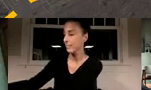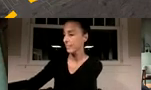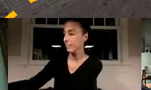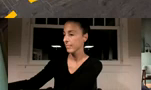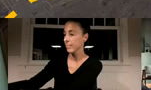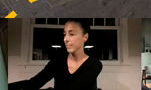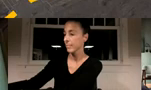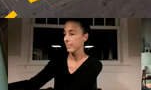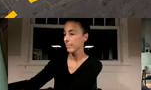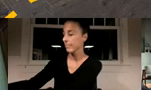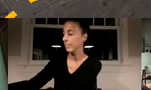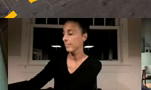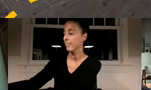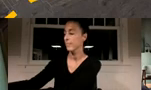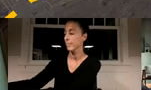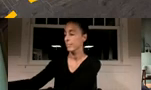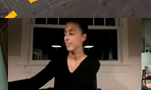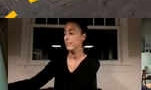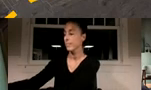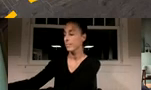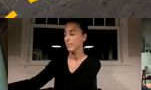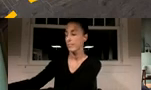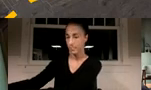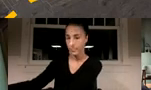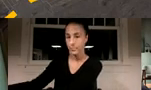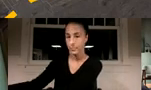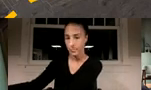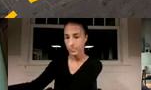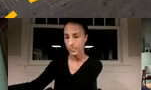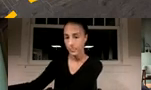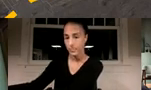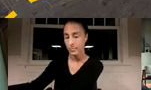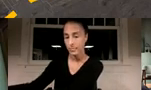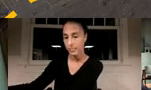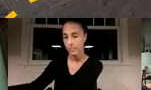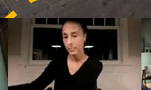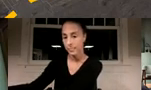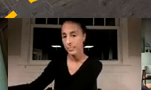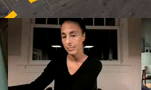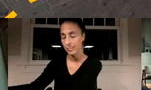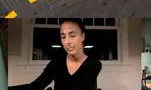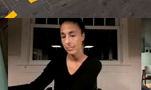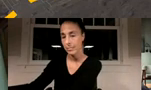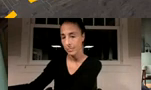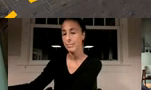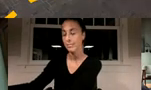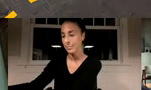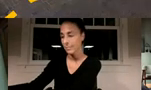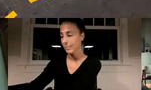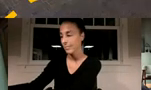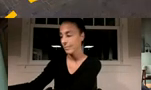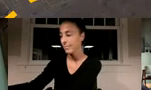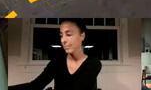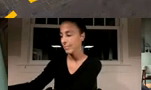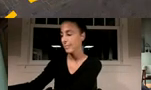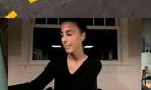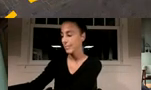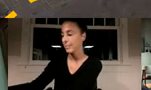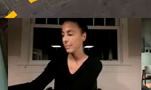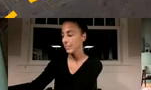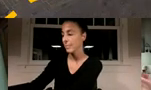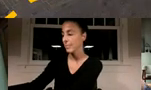assisted living facility, not with all the contours you did, but he also addressed that use. You're addressing it in your